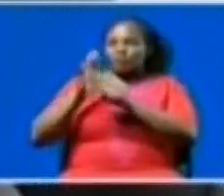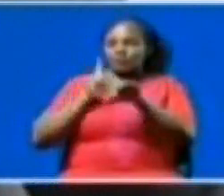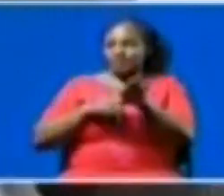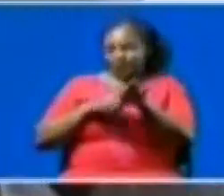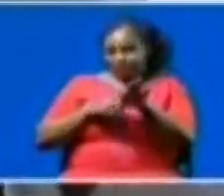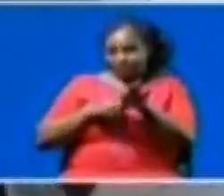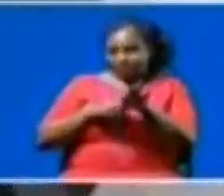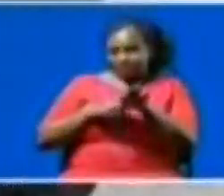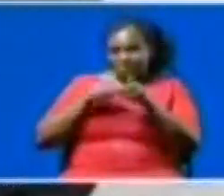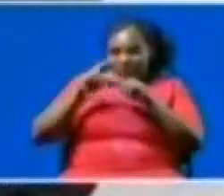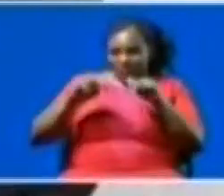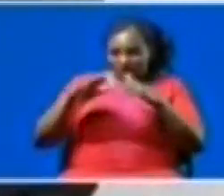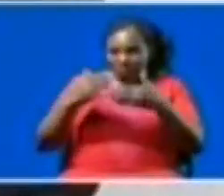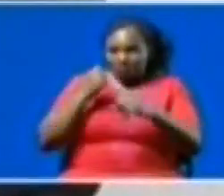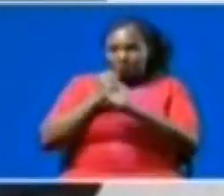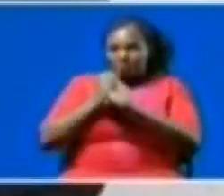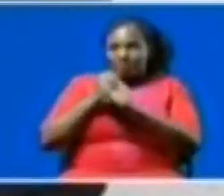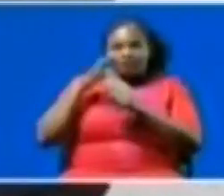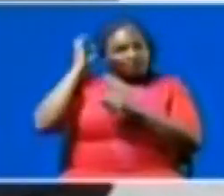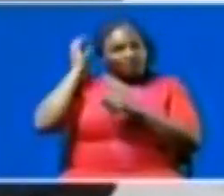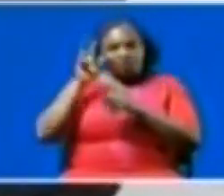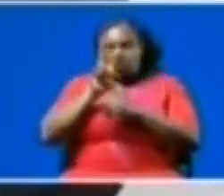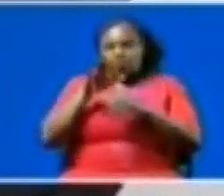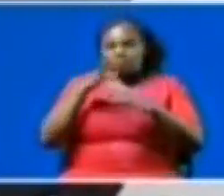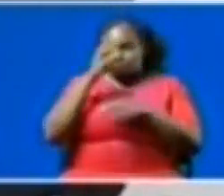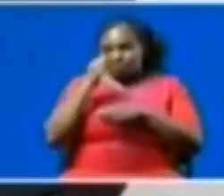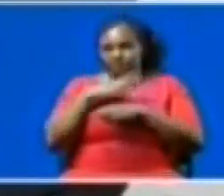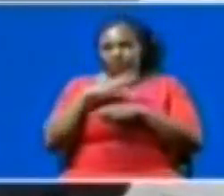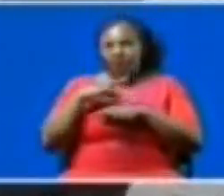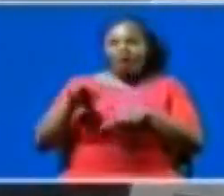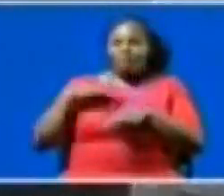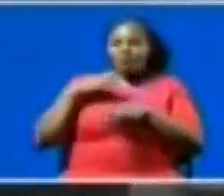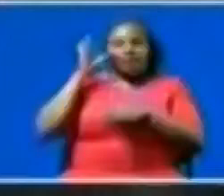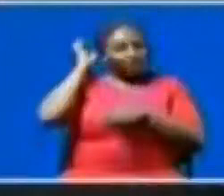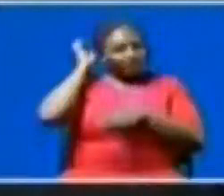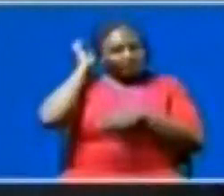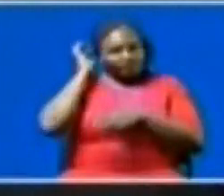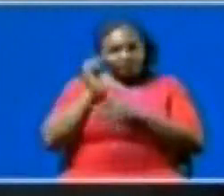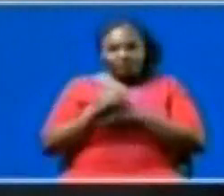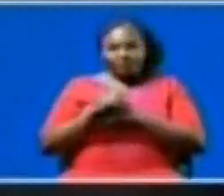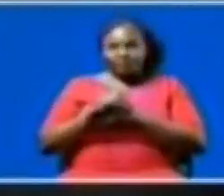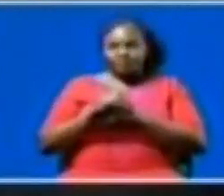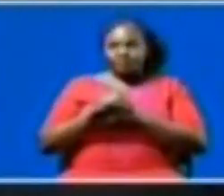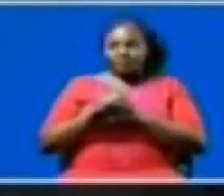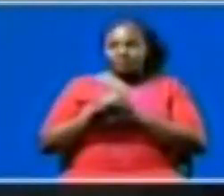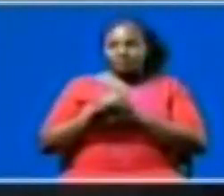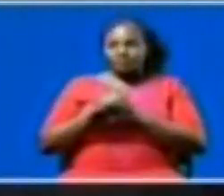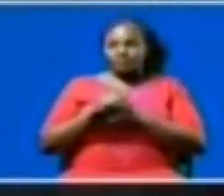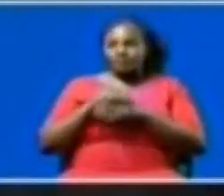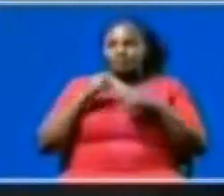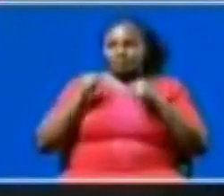time researching how to make her hair look good. She's very proud of her hair. It's a brave thing to